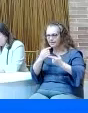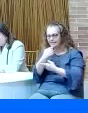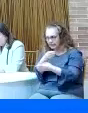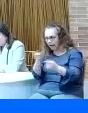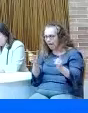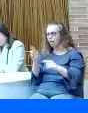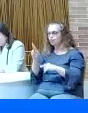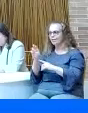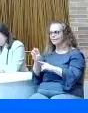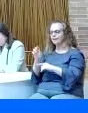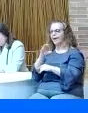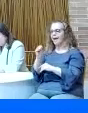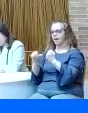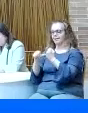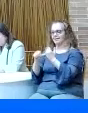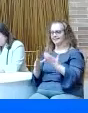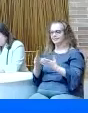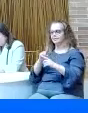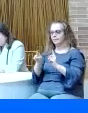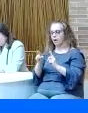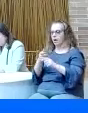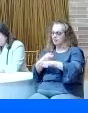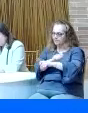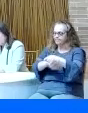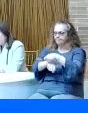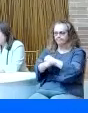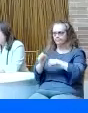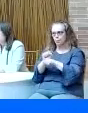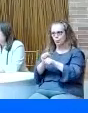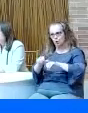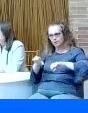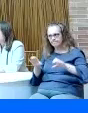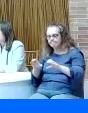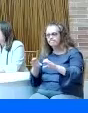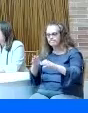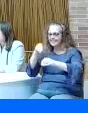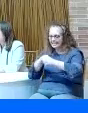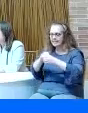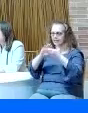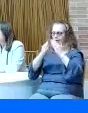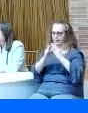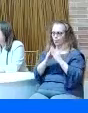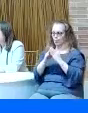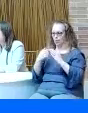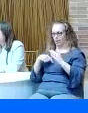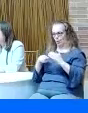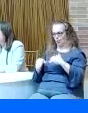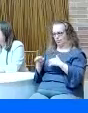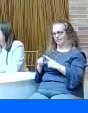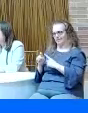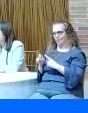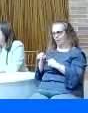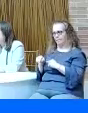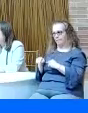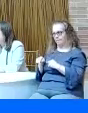estate brokers formed the National Association of real estate brokers with a clear fair housing purpose and that certainly start to